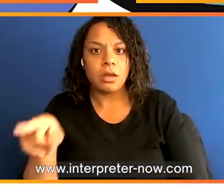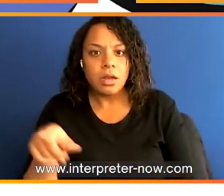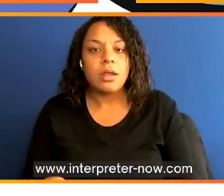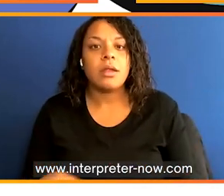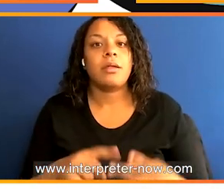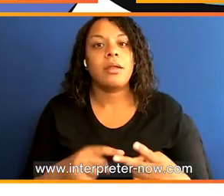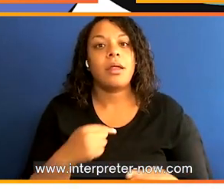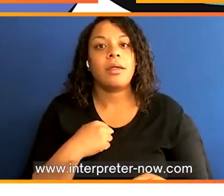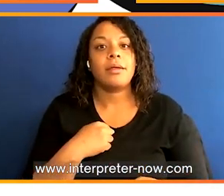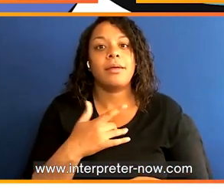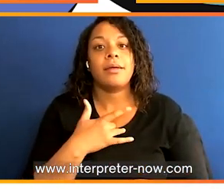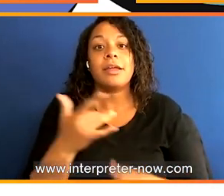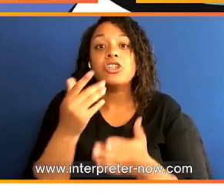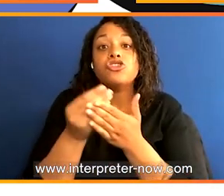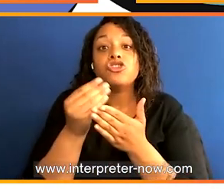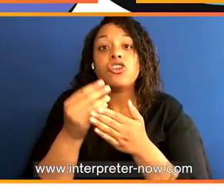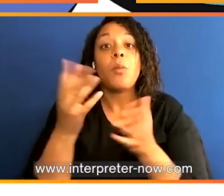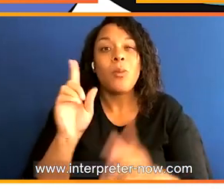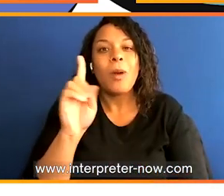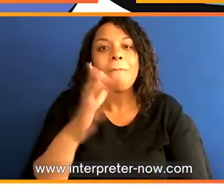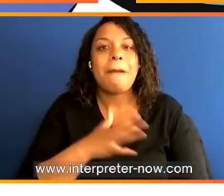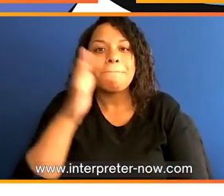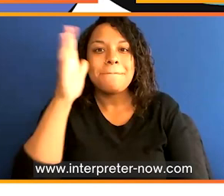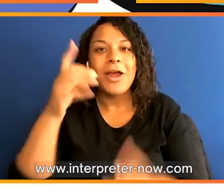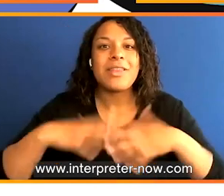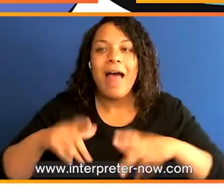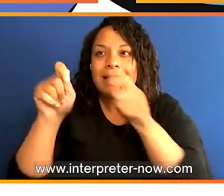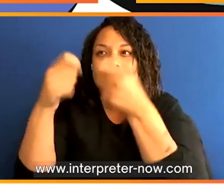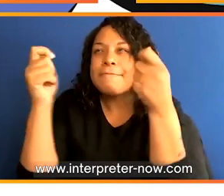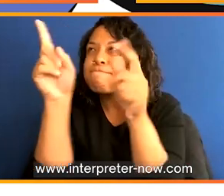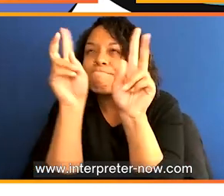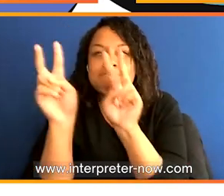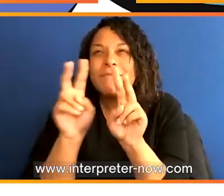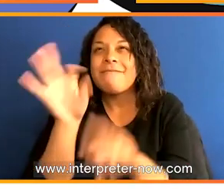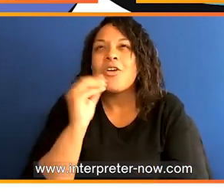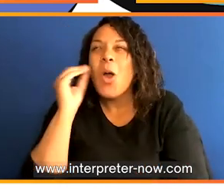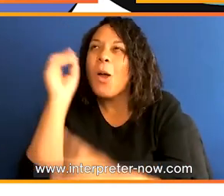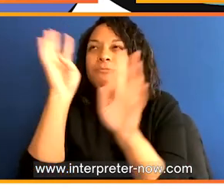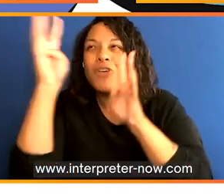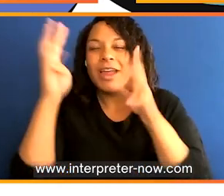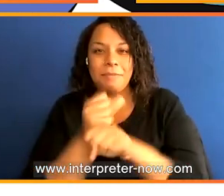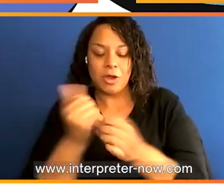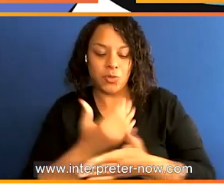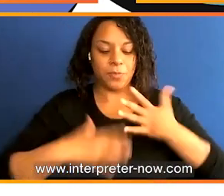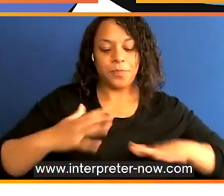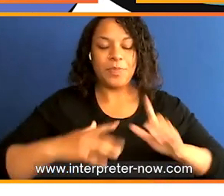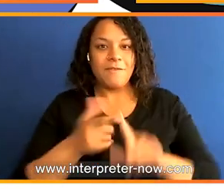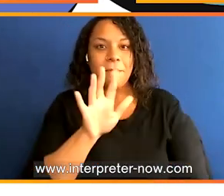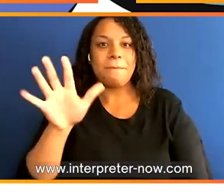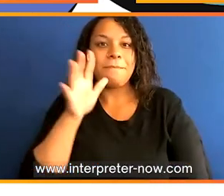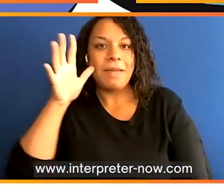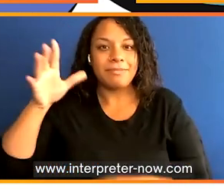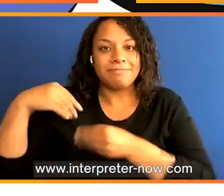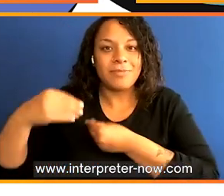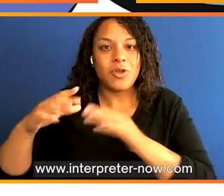big shopper inside my parents' closet and would create outfits out of stuff that I would find at home. Also was made fun of because my skin